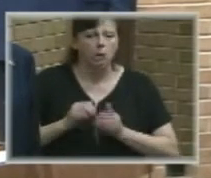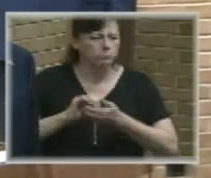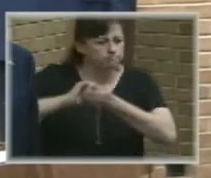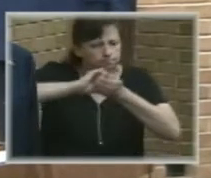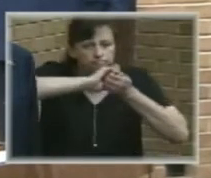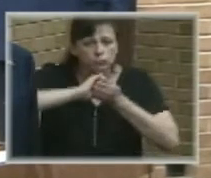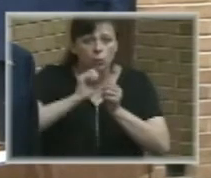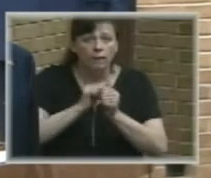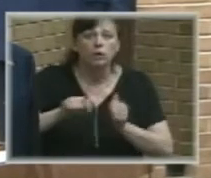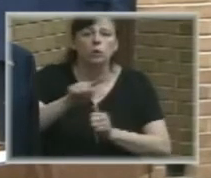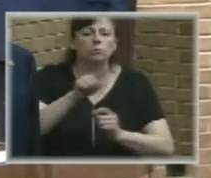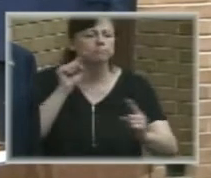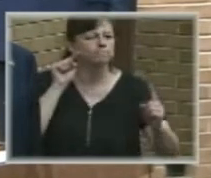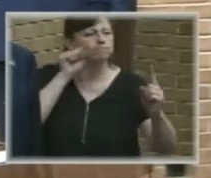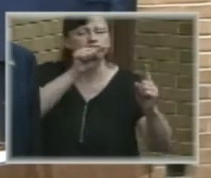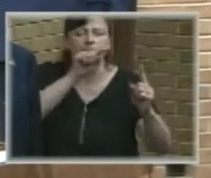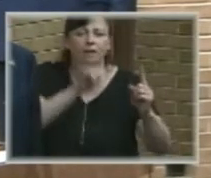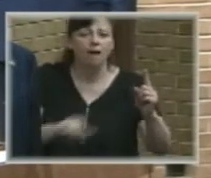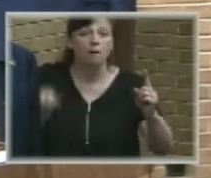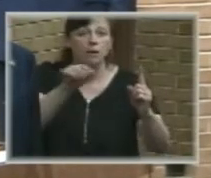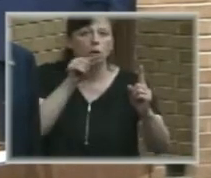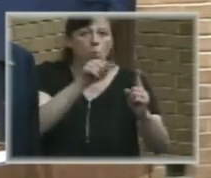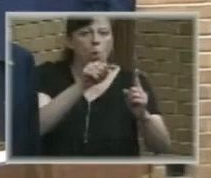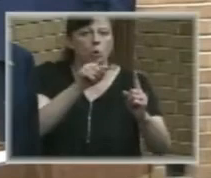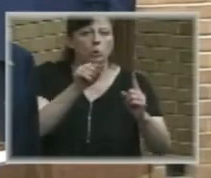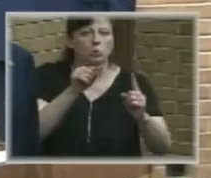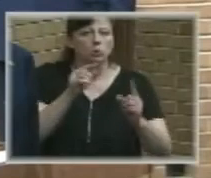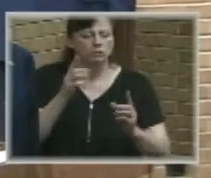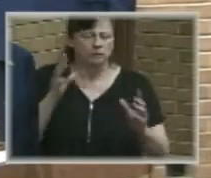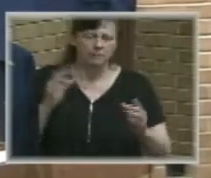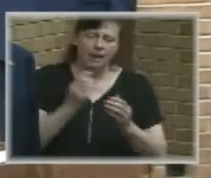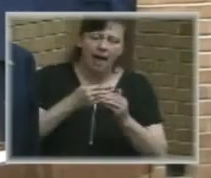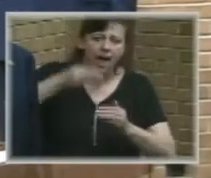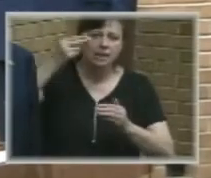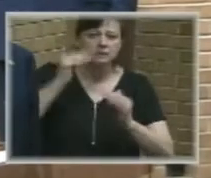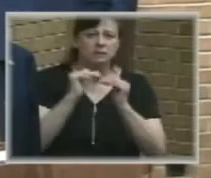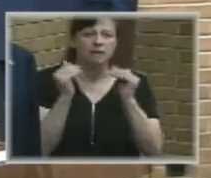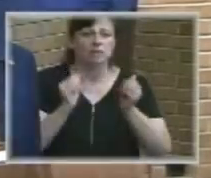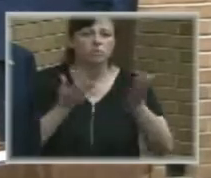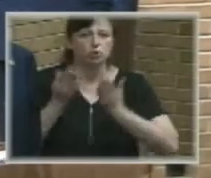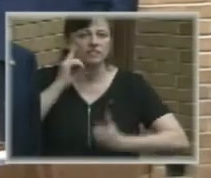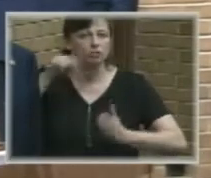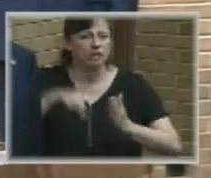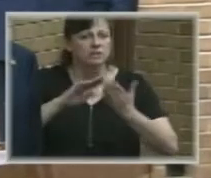our common goal to provide the highest level of service to our community.